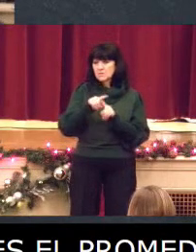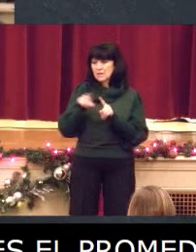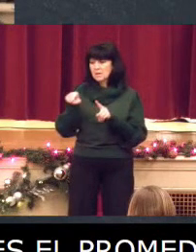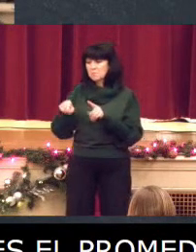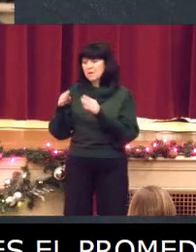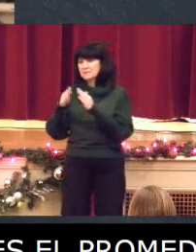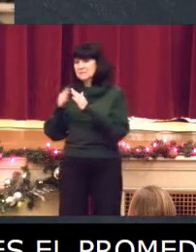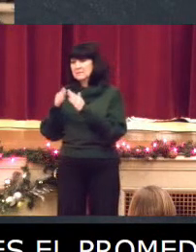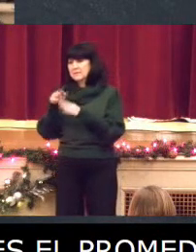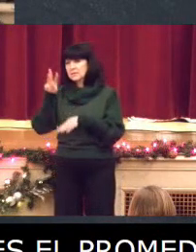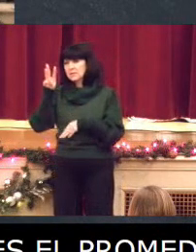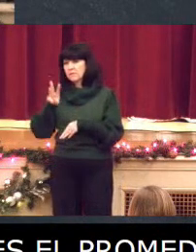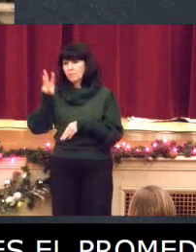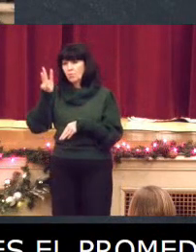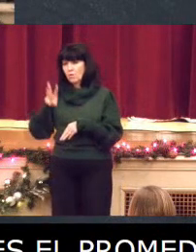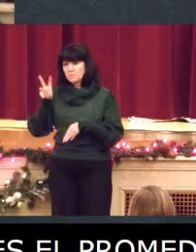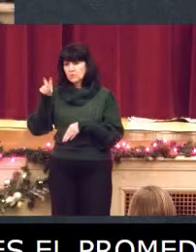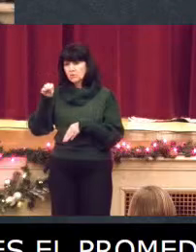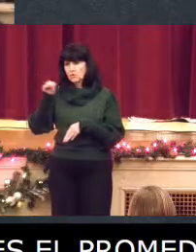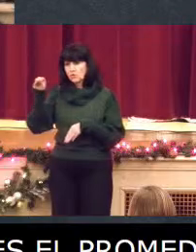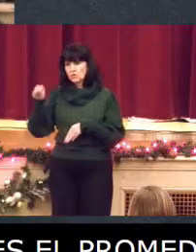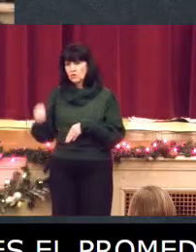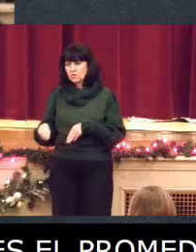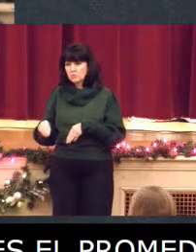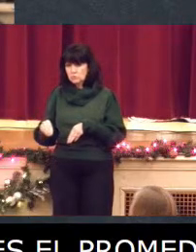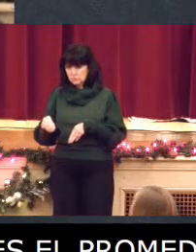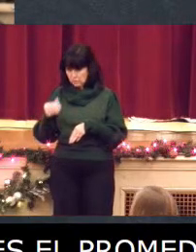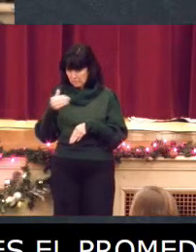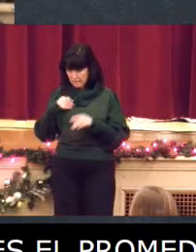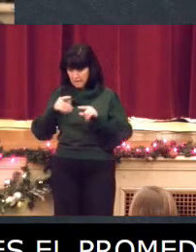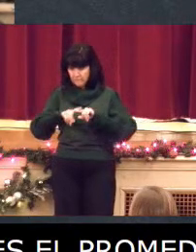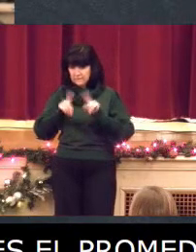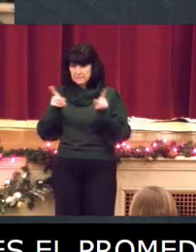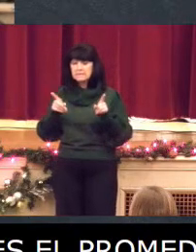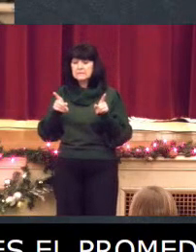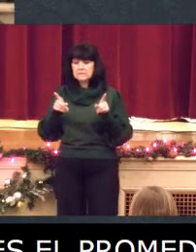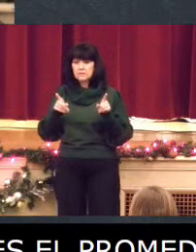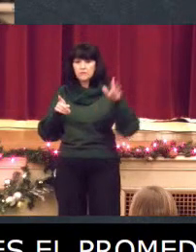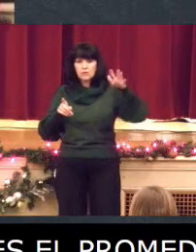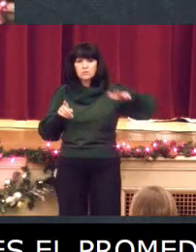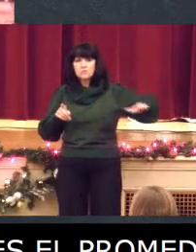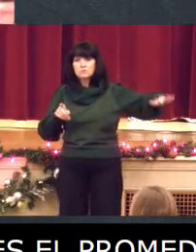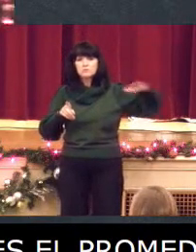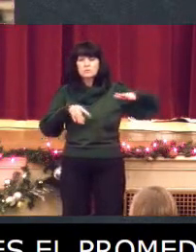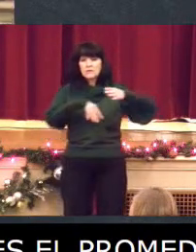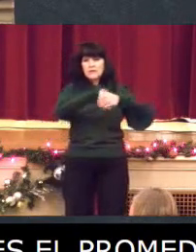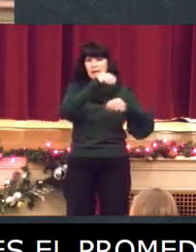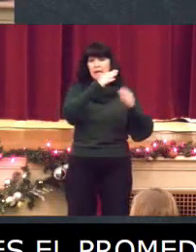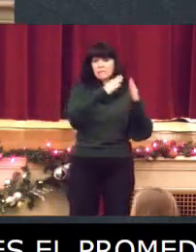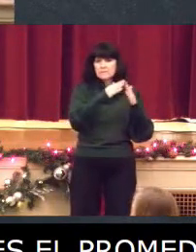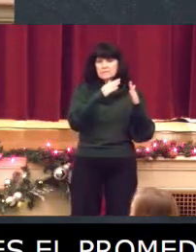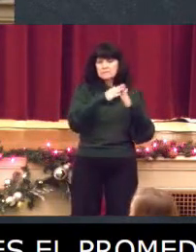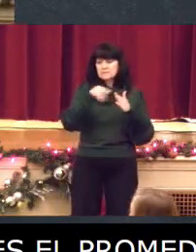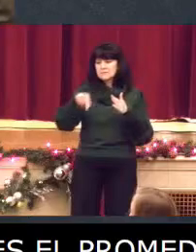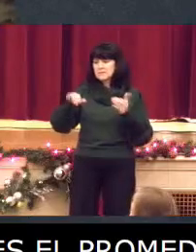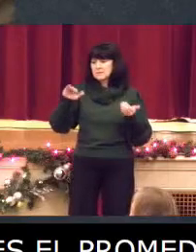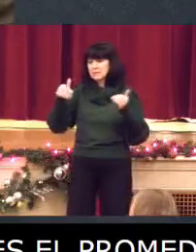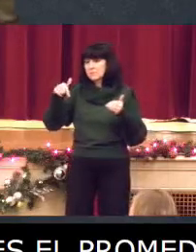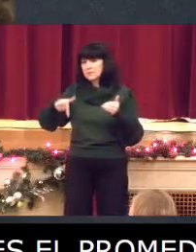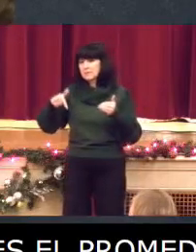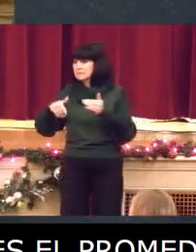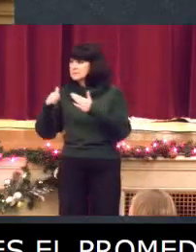there a difference nationally for urban versus suburban? I do not know the answer to that question. John, do you have